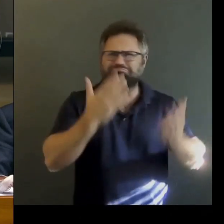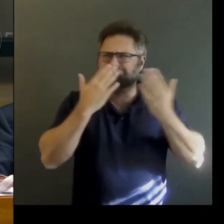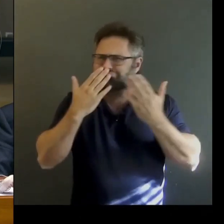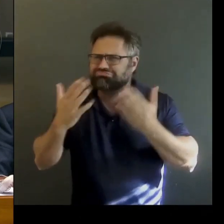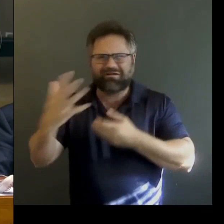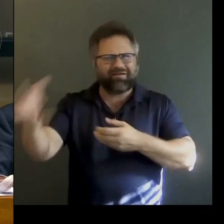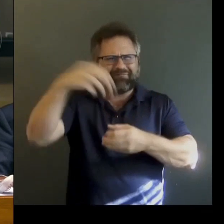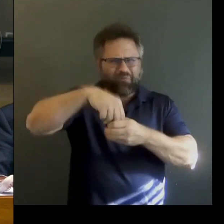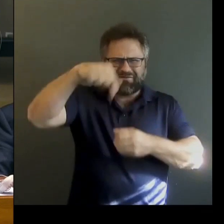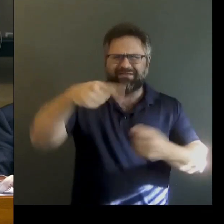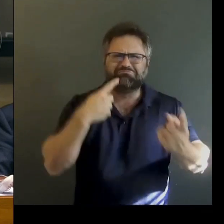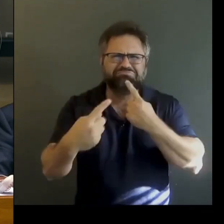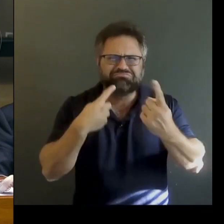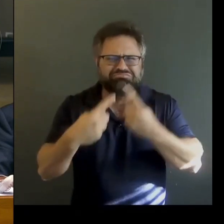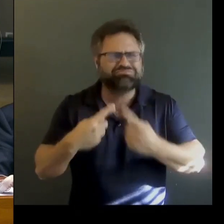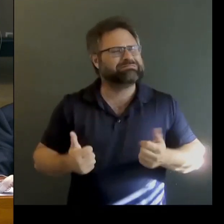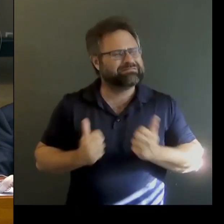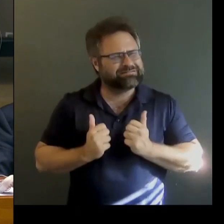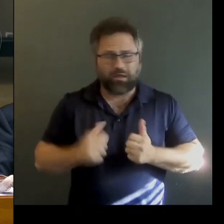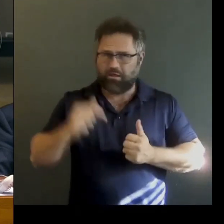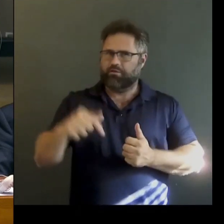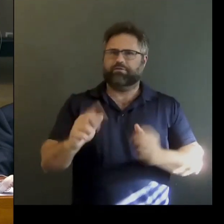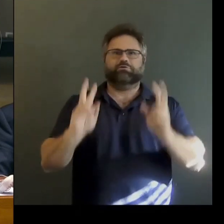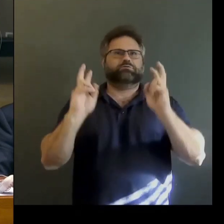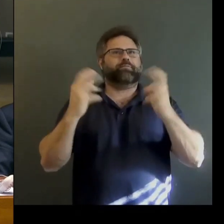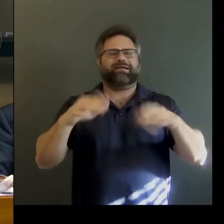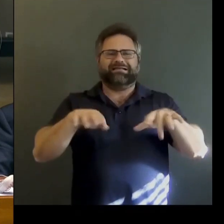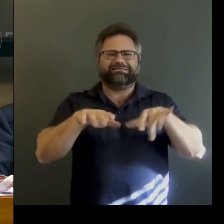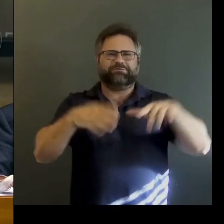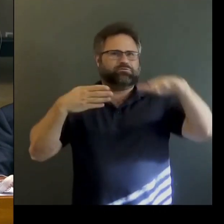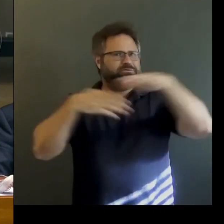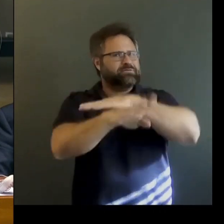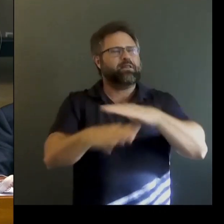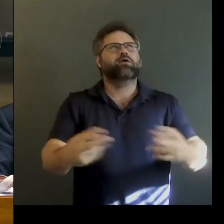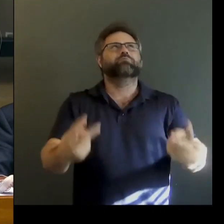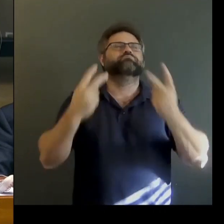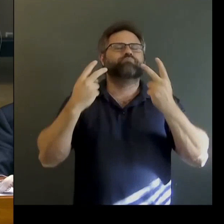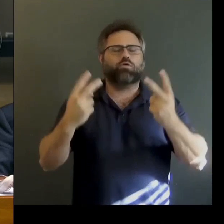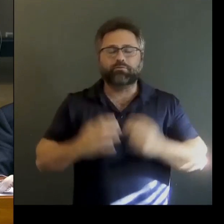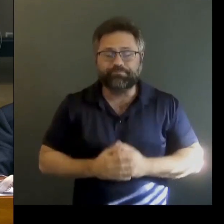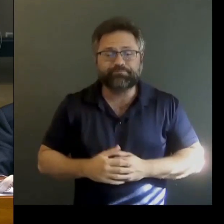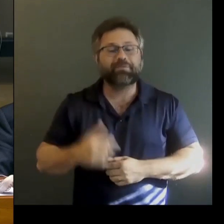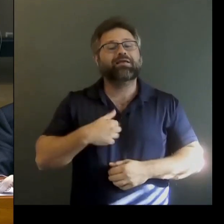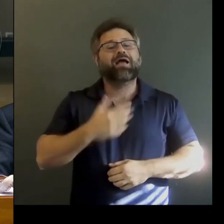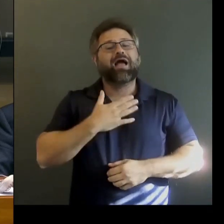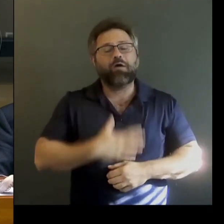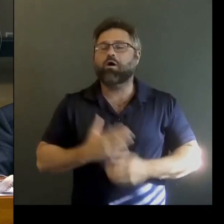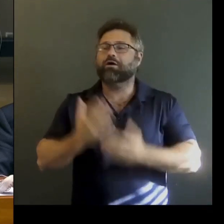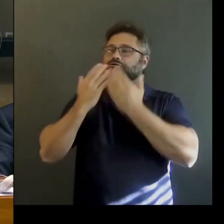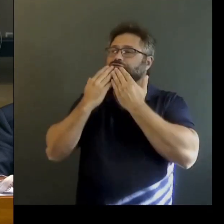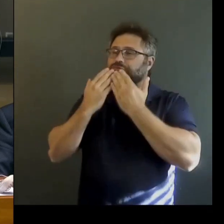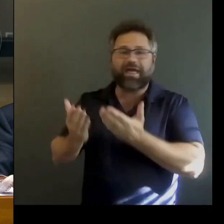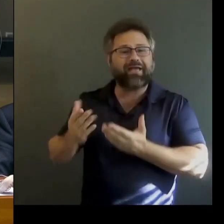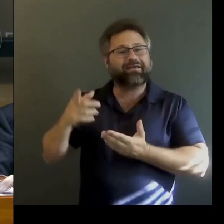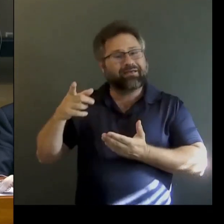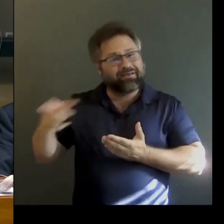important issue of digital accessibility for persons with disabilities. I wish to acknowledge with sincere thanks the capable support and service